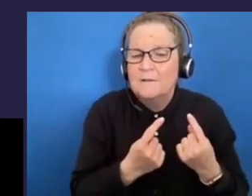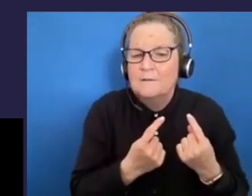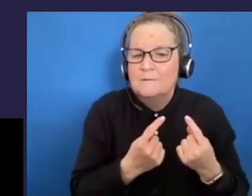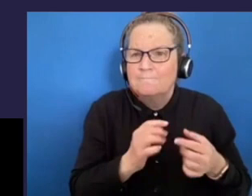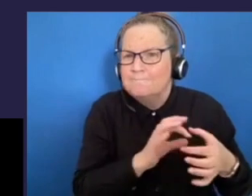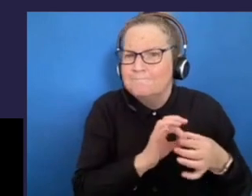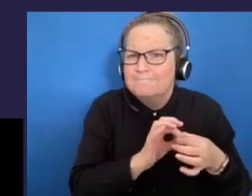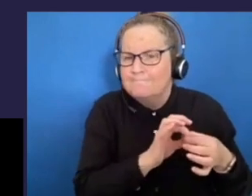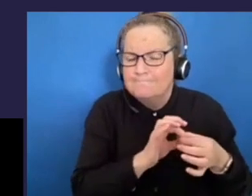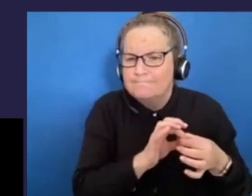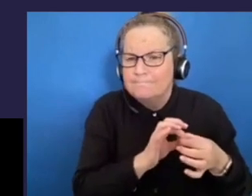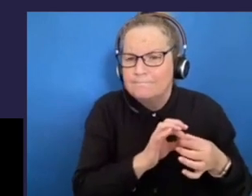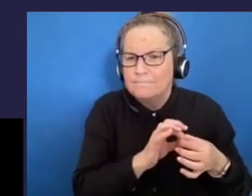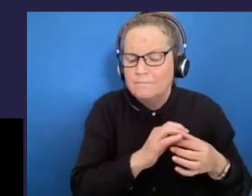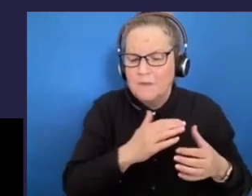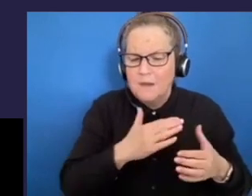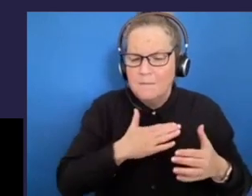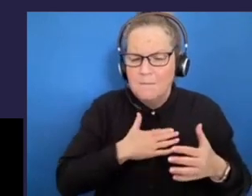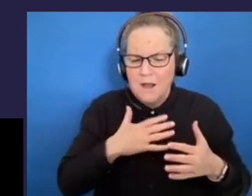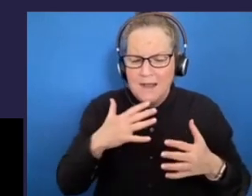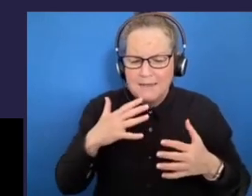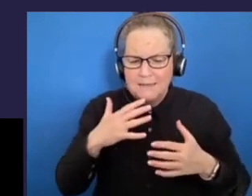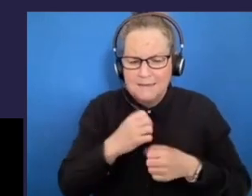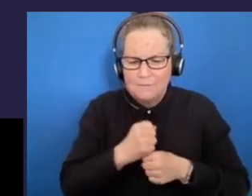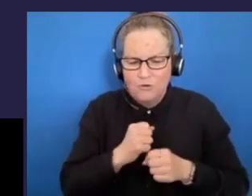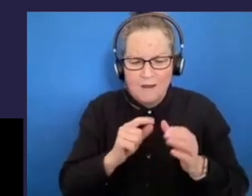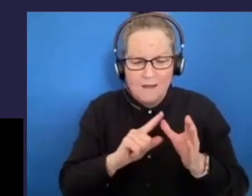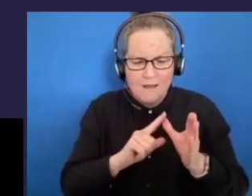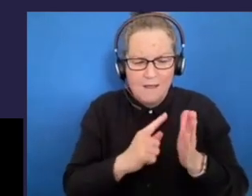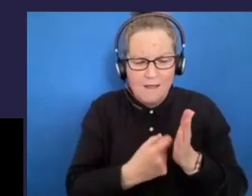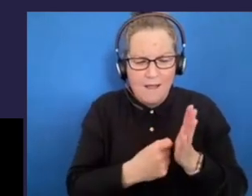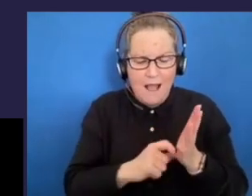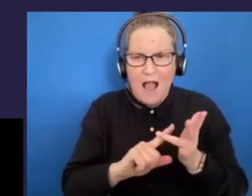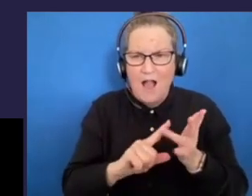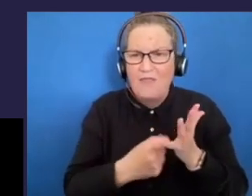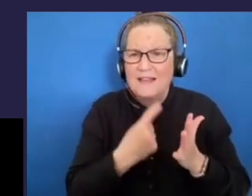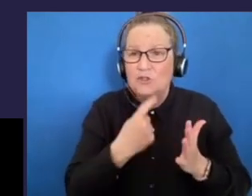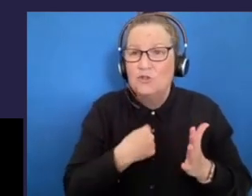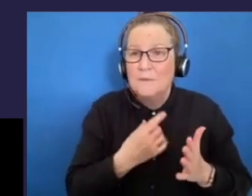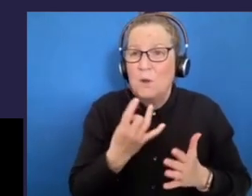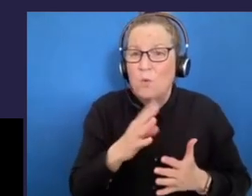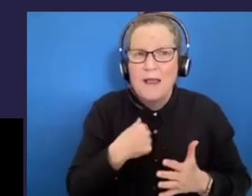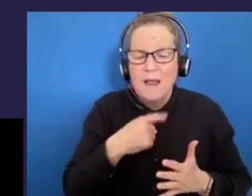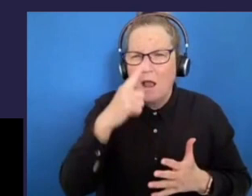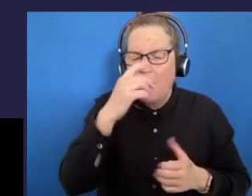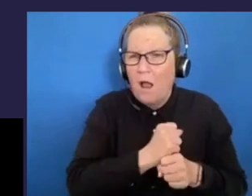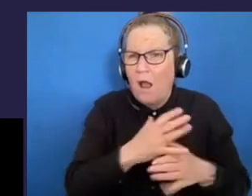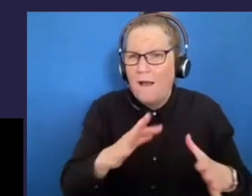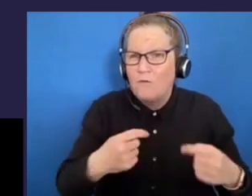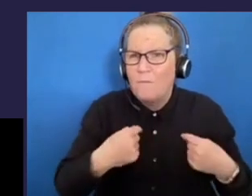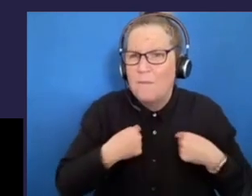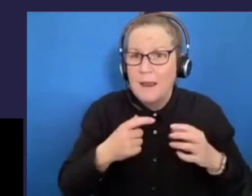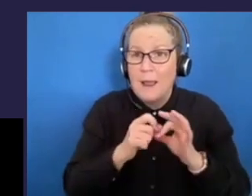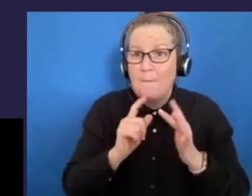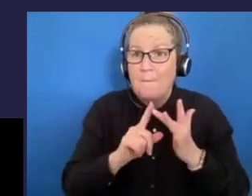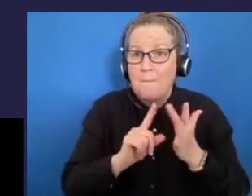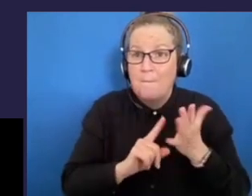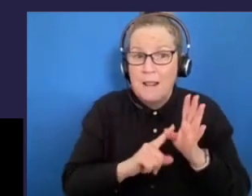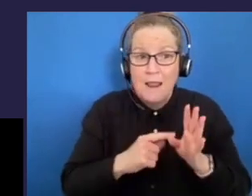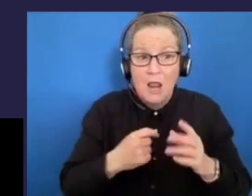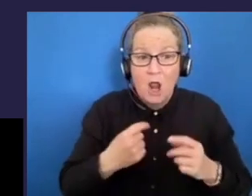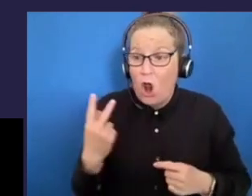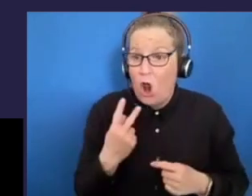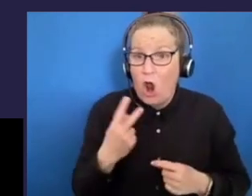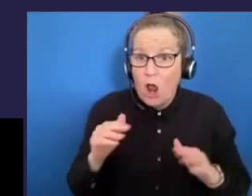I guess a summary I would offer here is that Arthur said to me once, he said, "You know, this is unbelievable to me. Billy and I grew up in the same